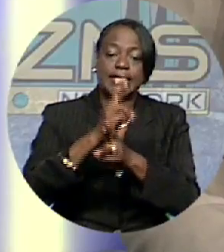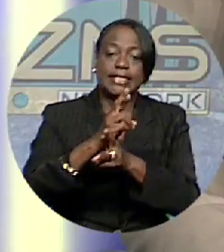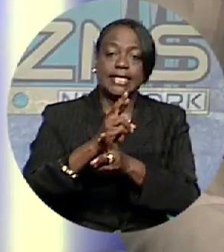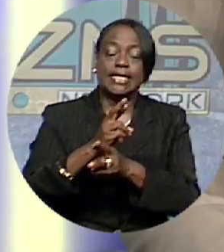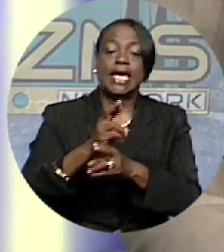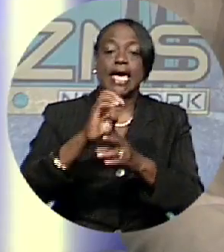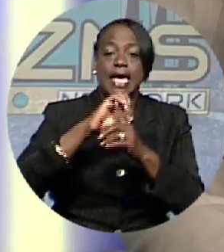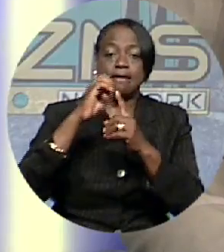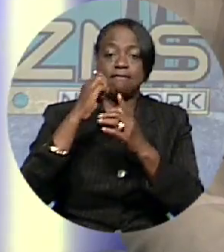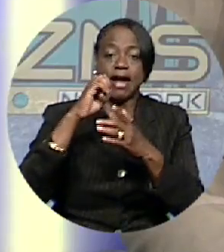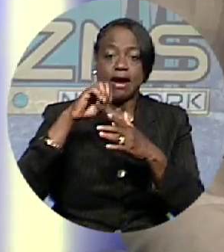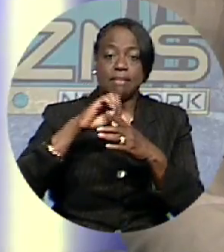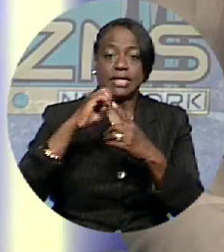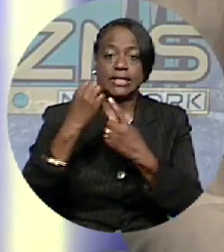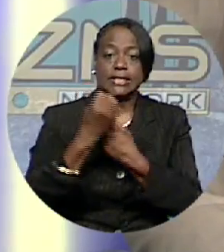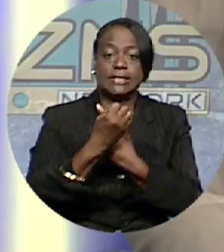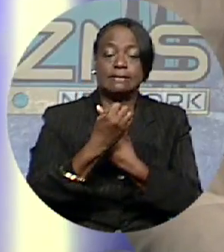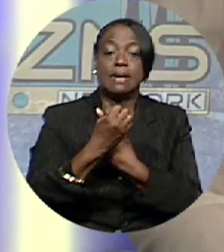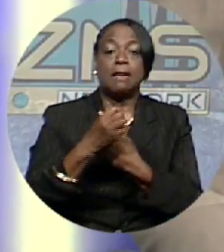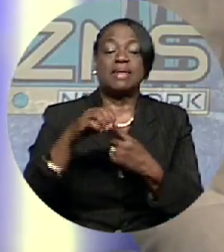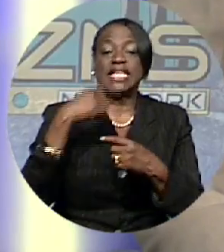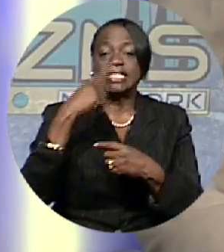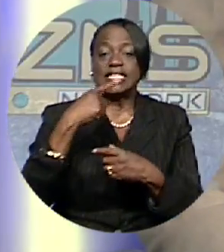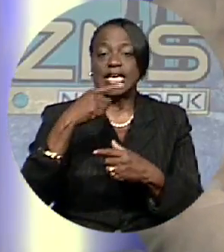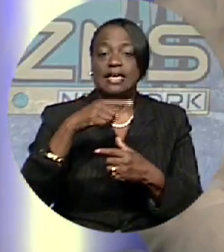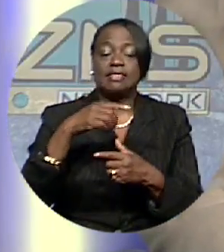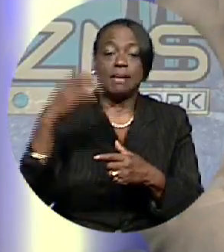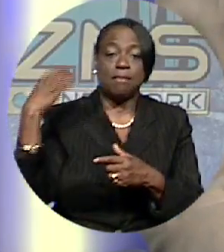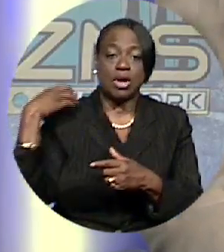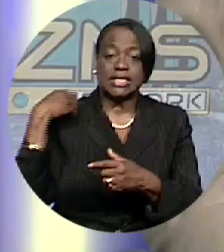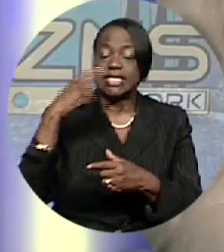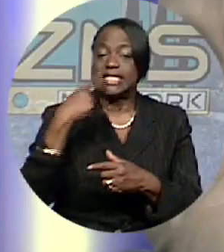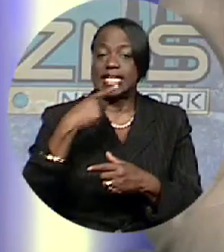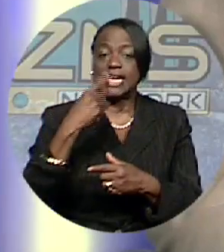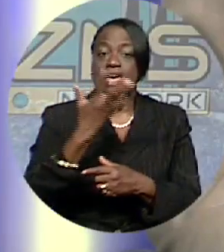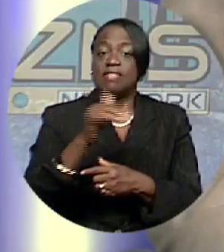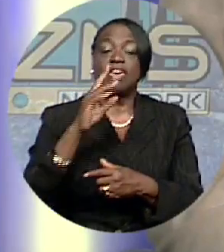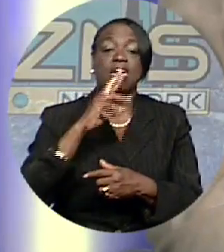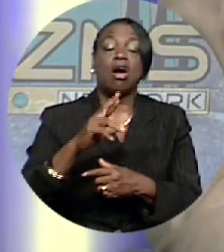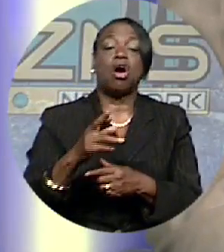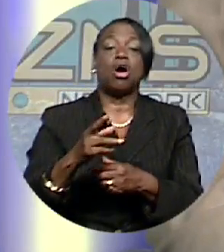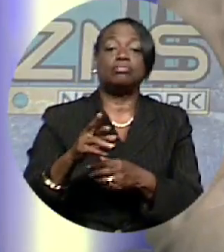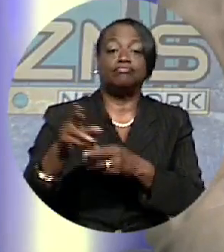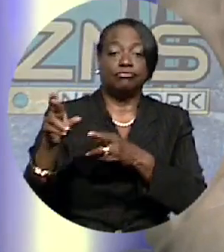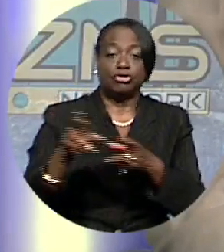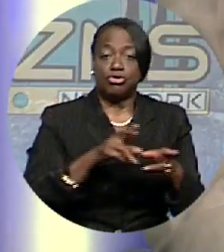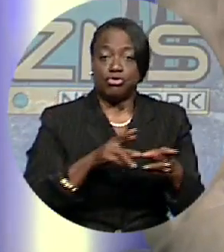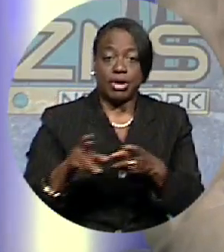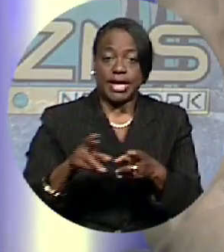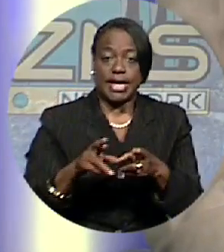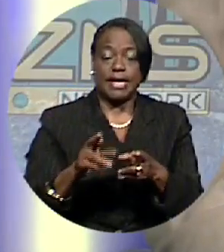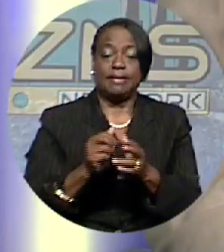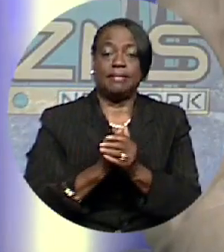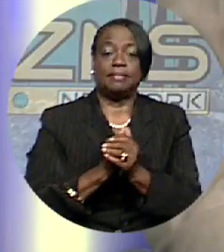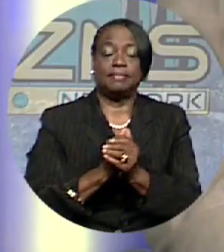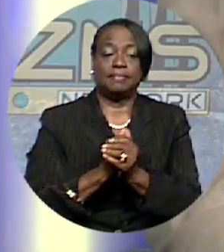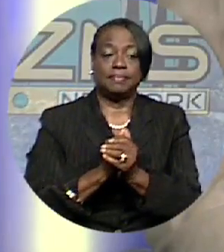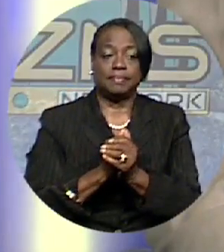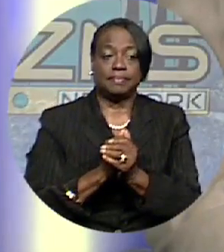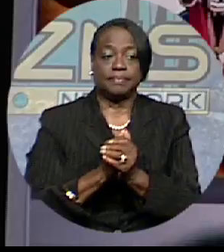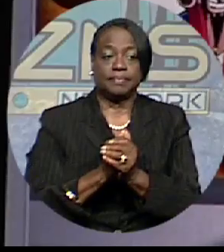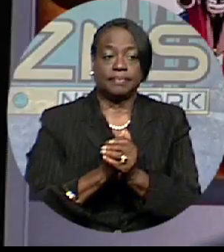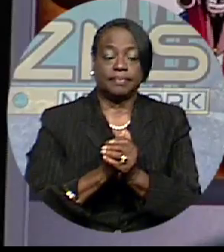web shop bosses say they're ready, as it's only the beginning for the sweeping changes expected for the local gaming industry. C.S. Gatterley tells us